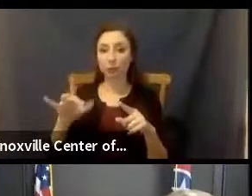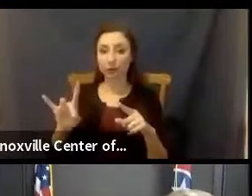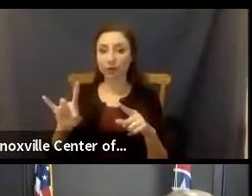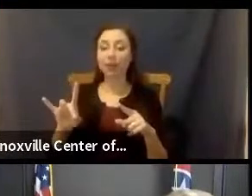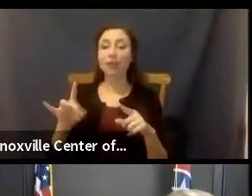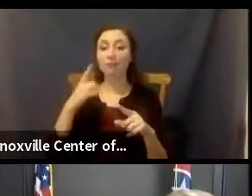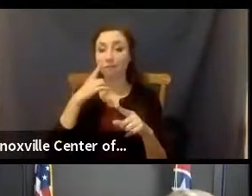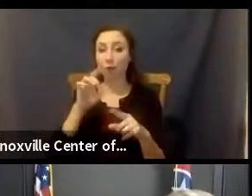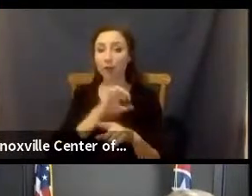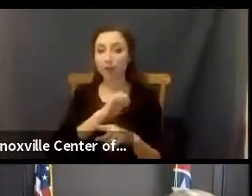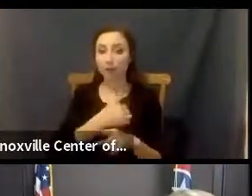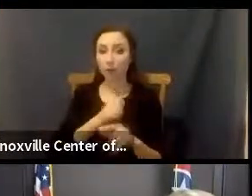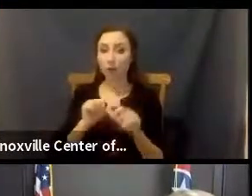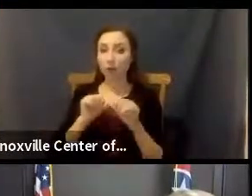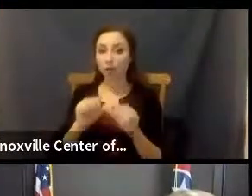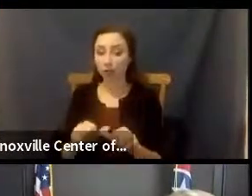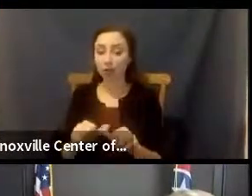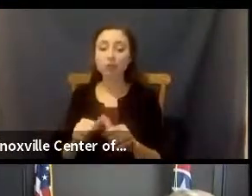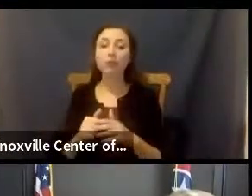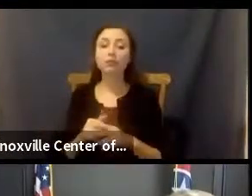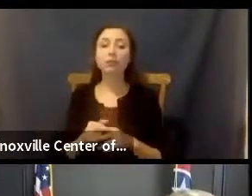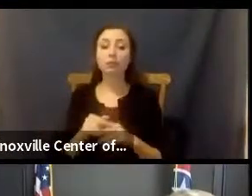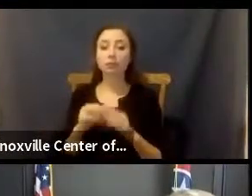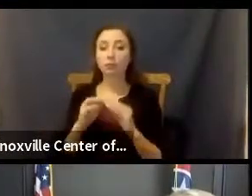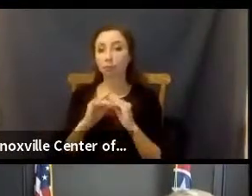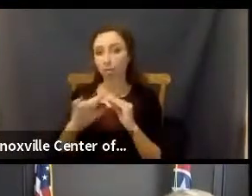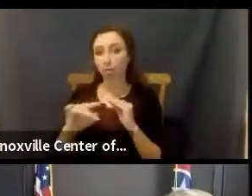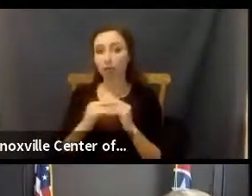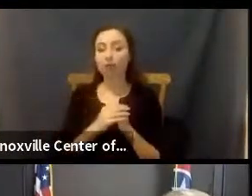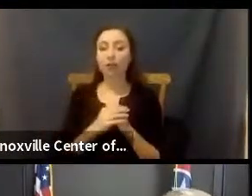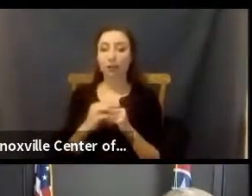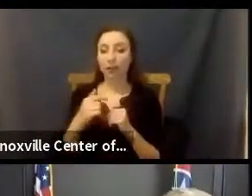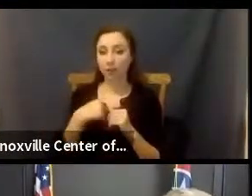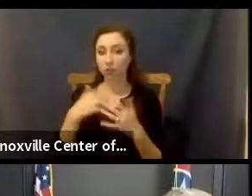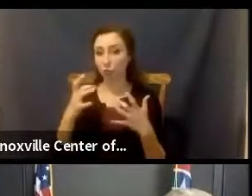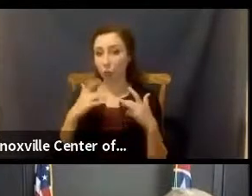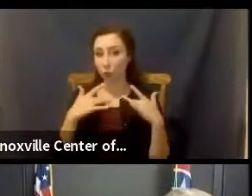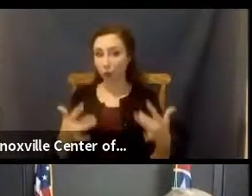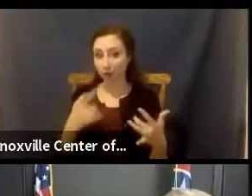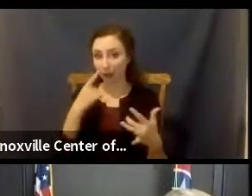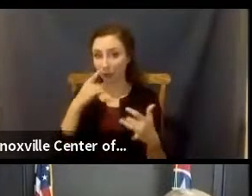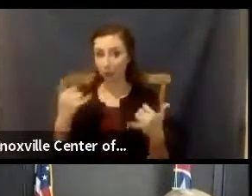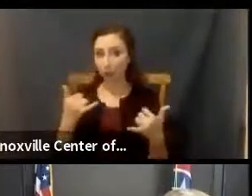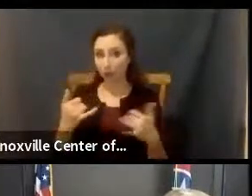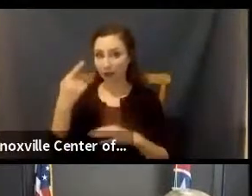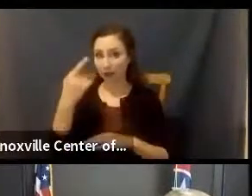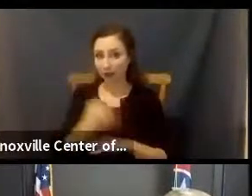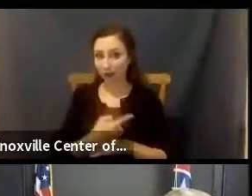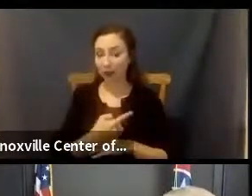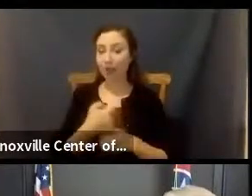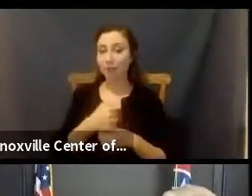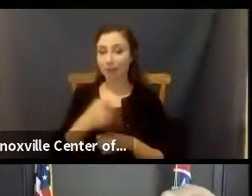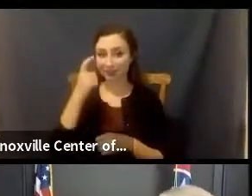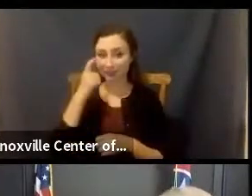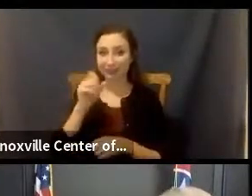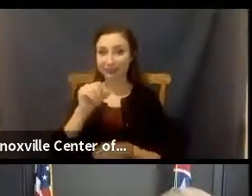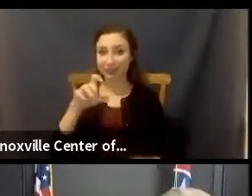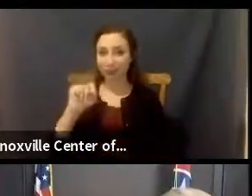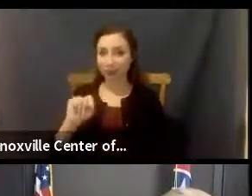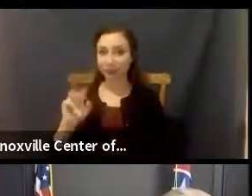remains in effect, blah, blah, blah. I'm just bringing it up to date to today's date. Makes sense to me, September